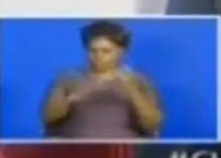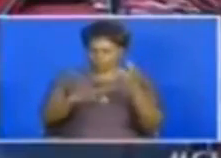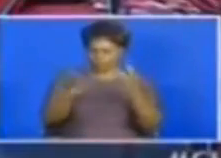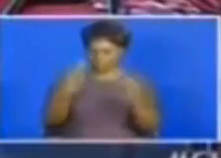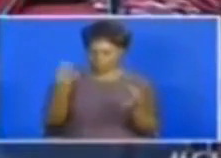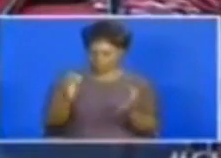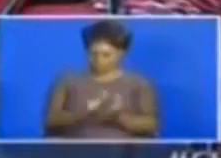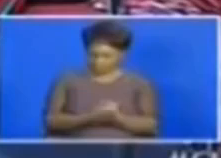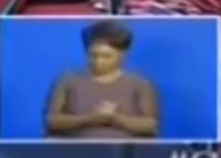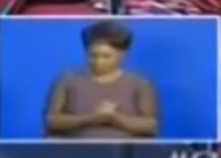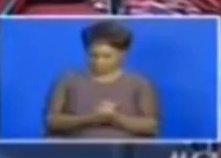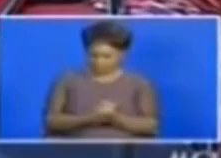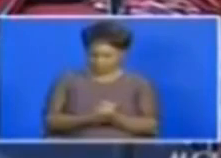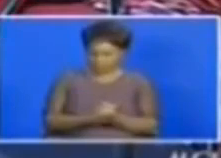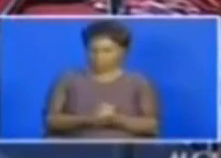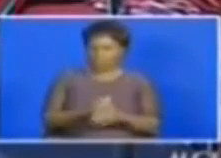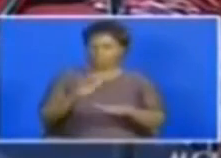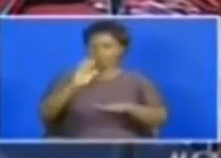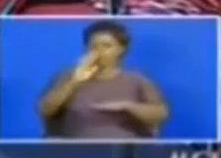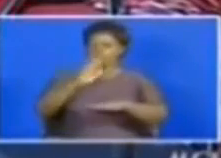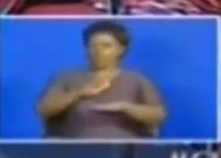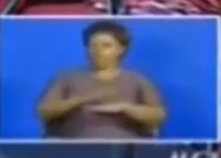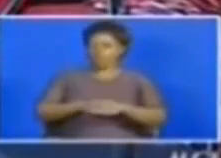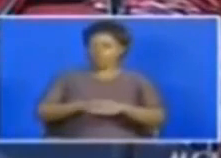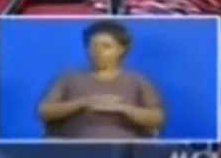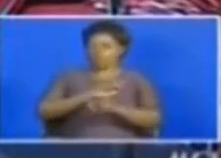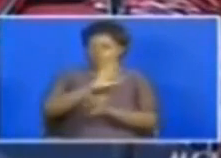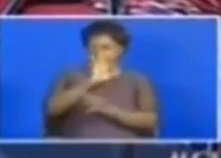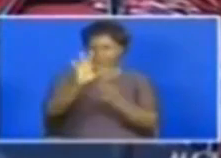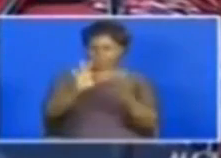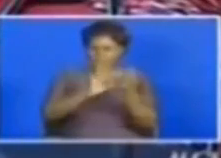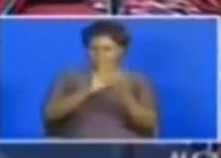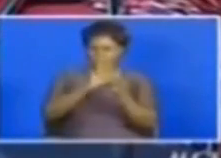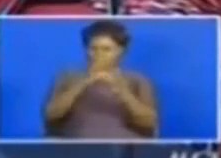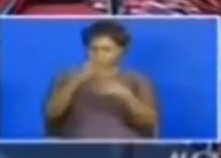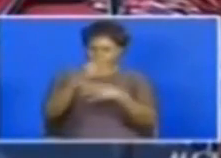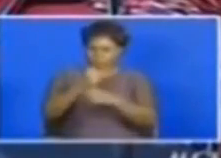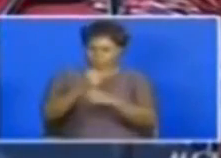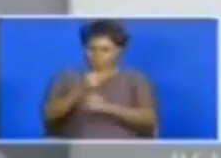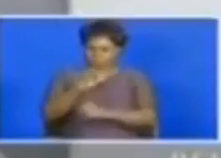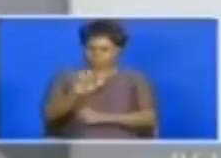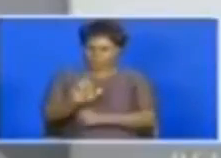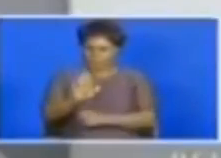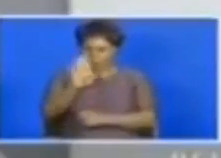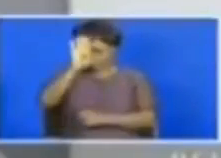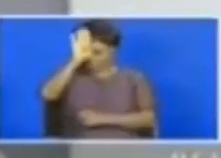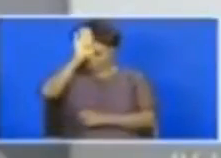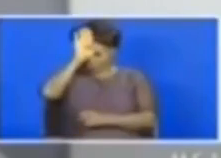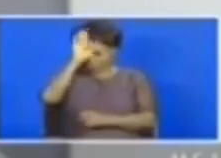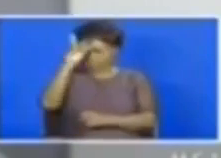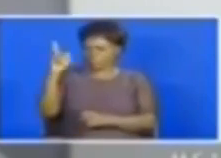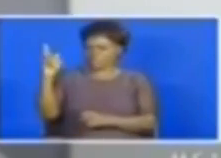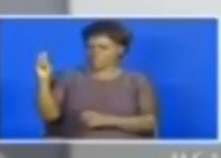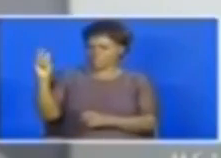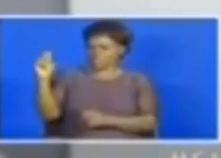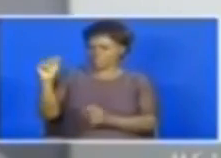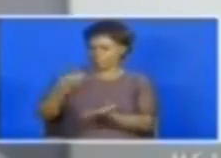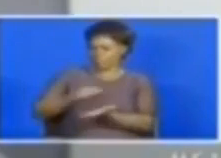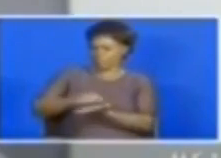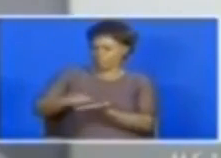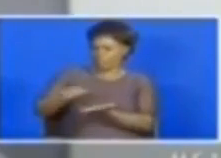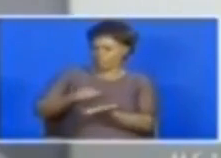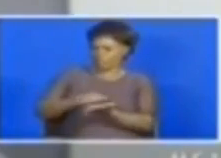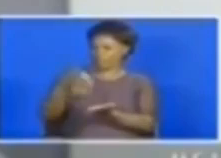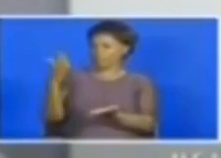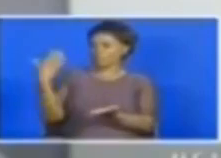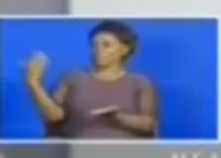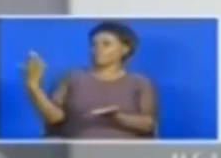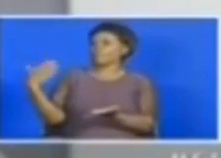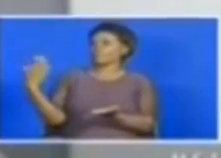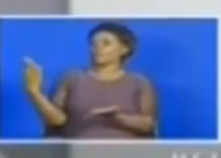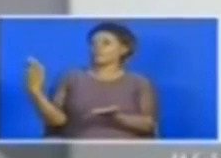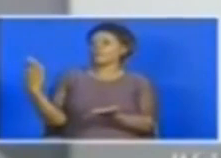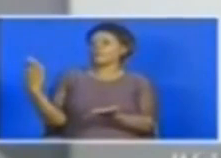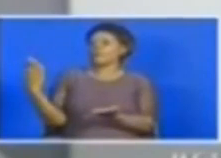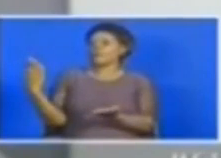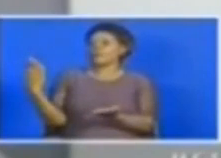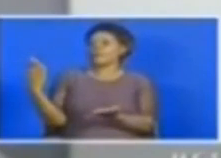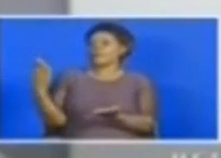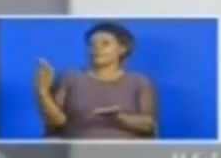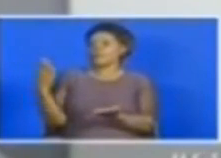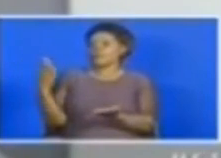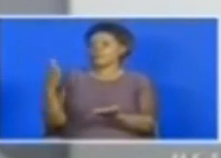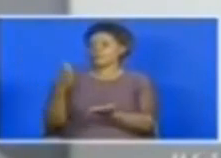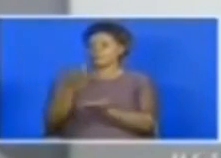Okay. Regarding particularly this company and this tender to print the ballot papers, mm-hmm.